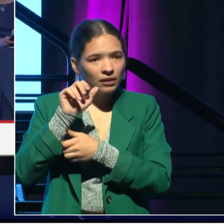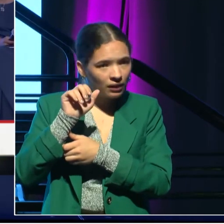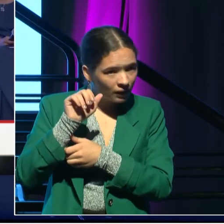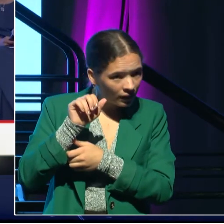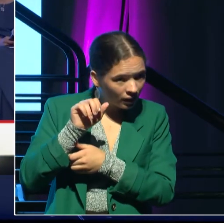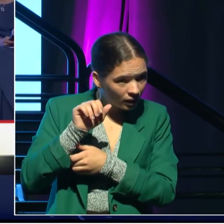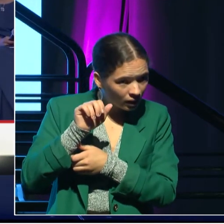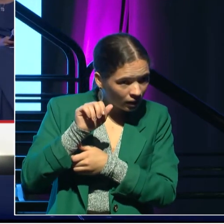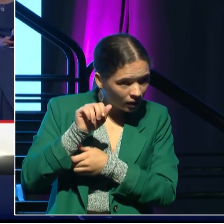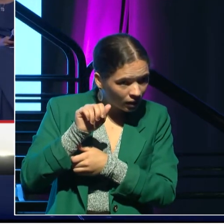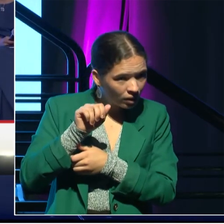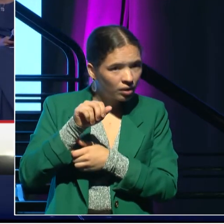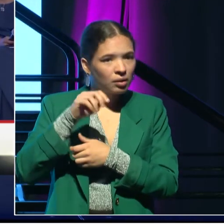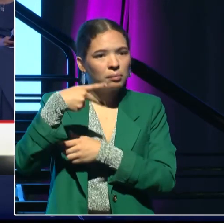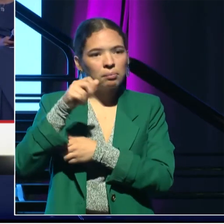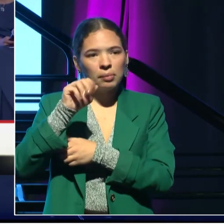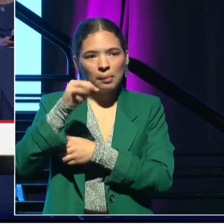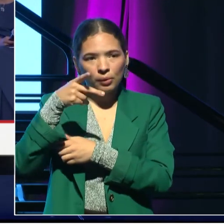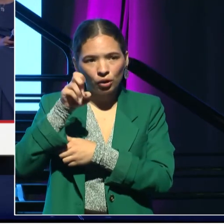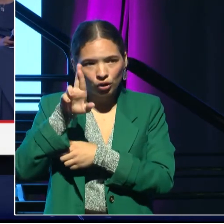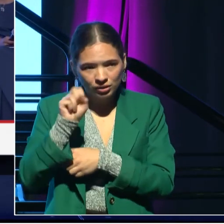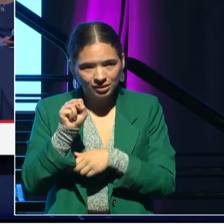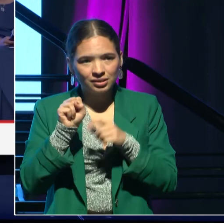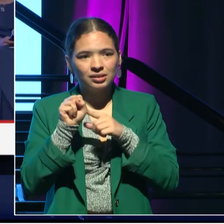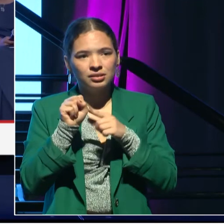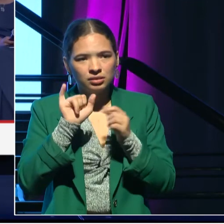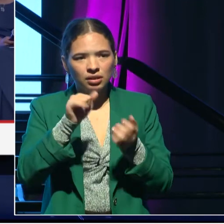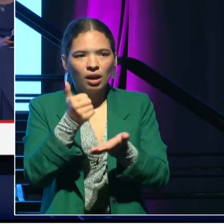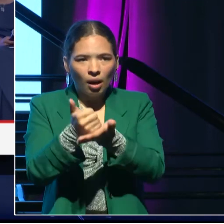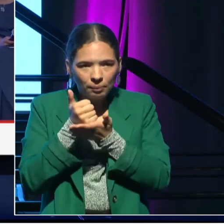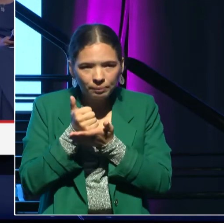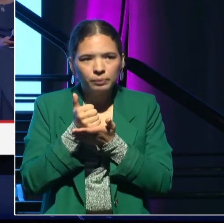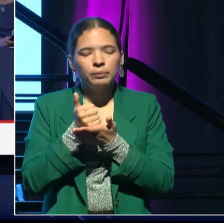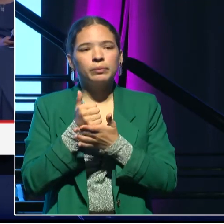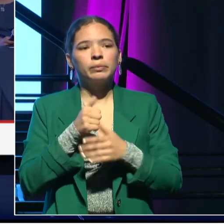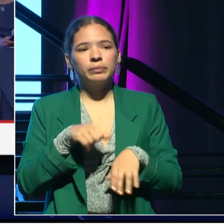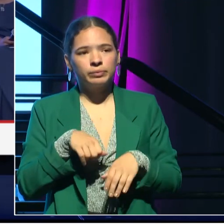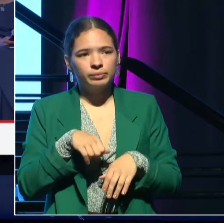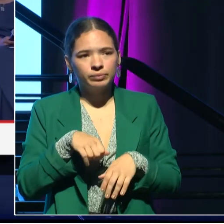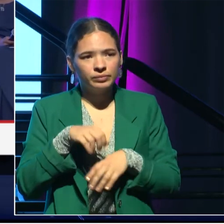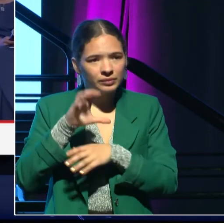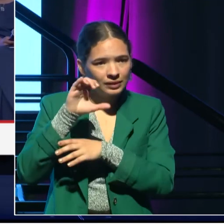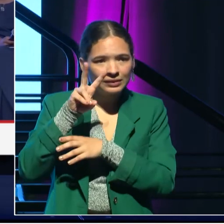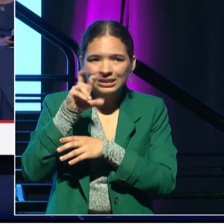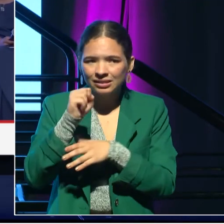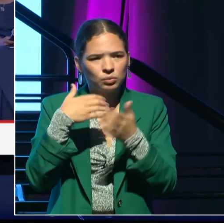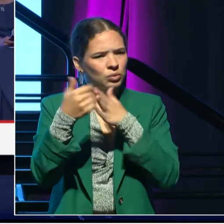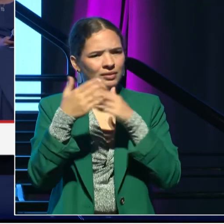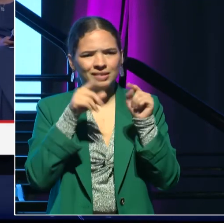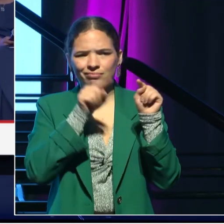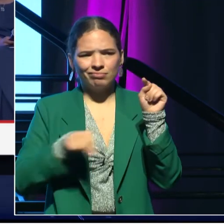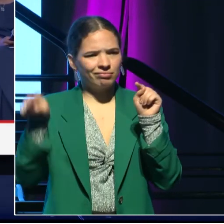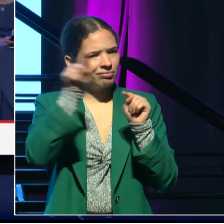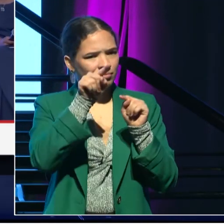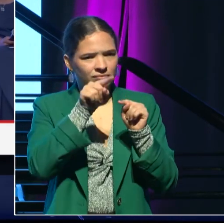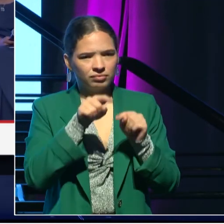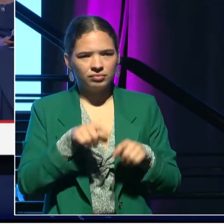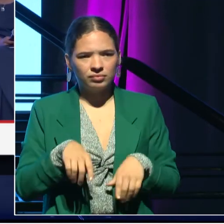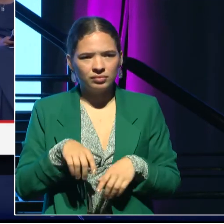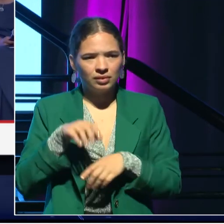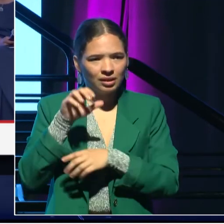the health insurance companies, Walgreens, CVS, whatever, but we're not seeing the kind of, thank you, Aetna. Thank you,